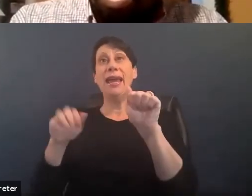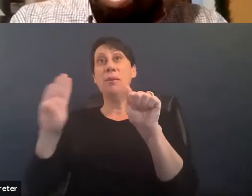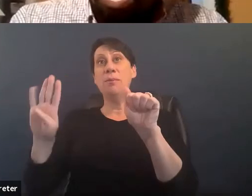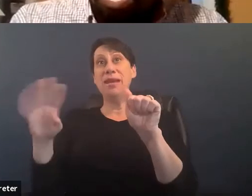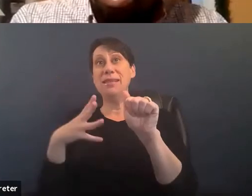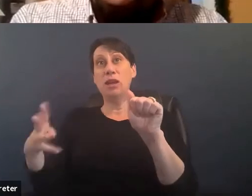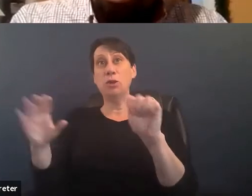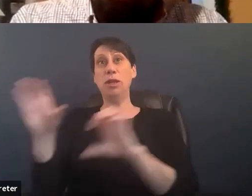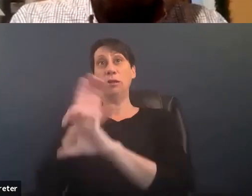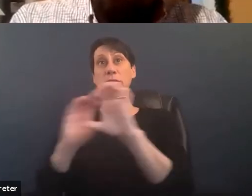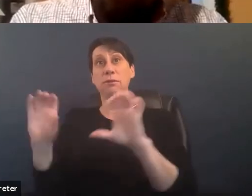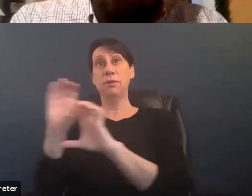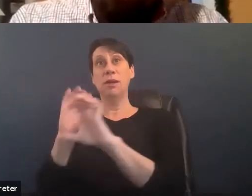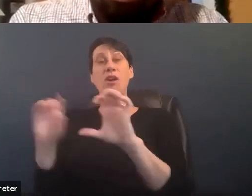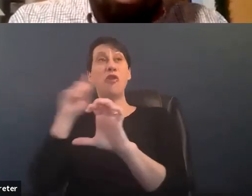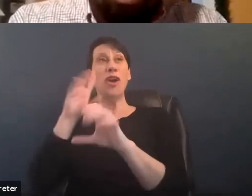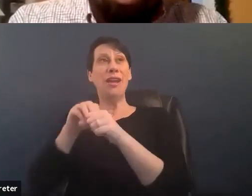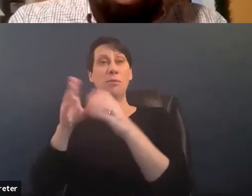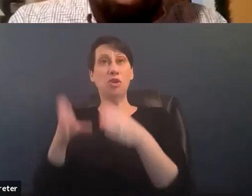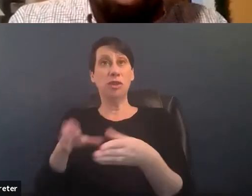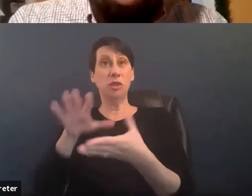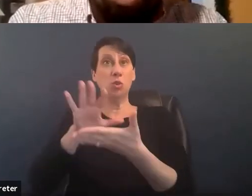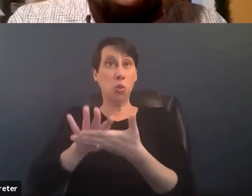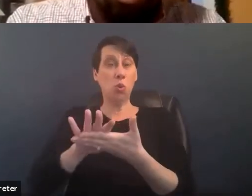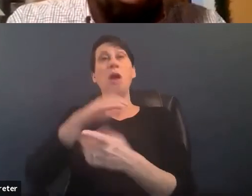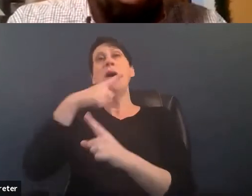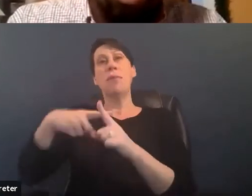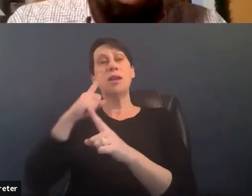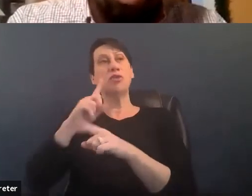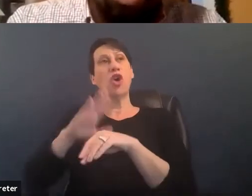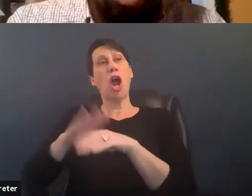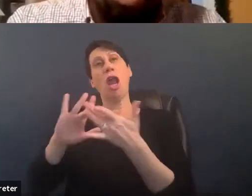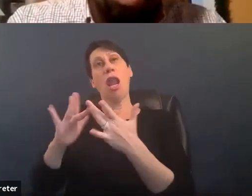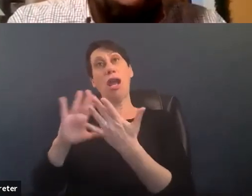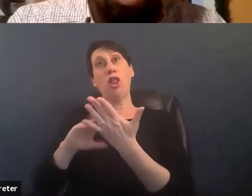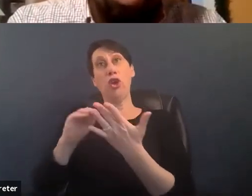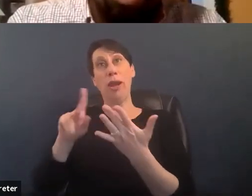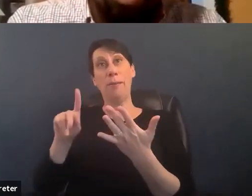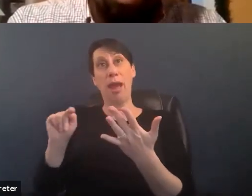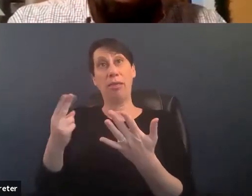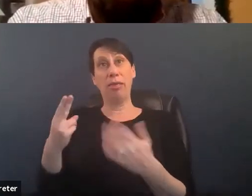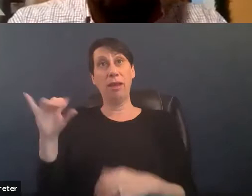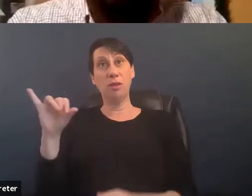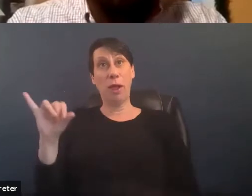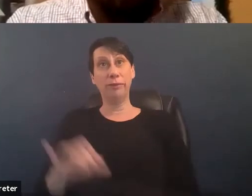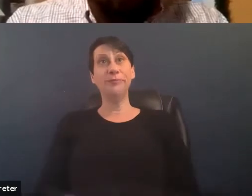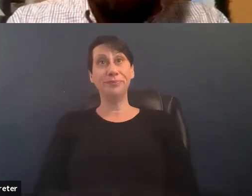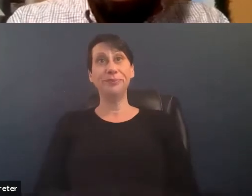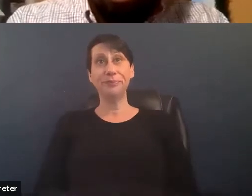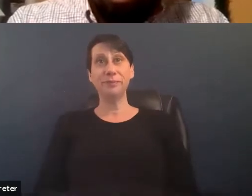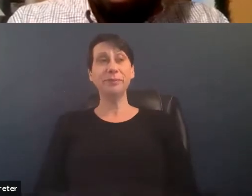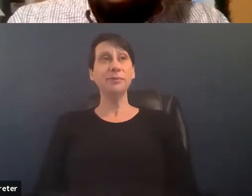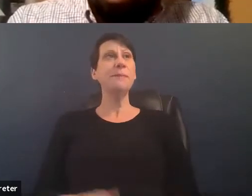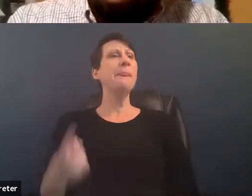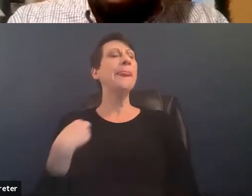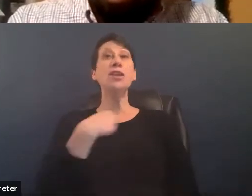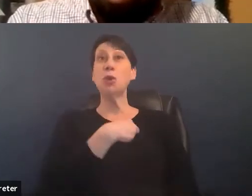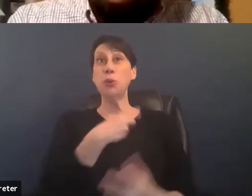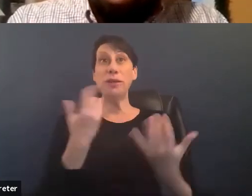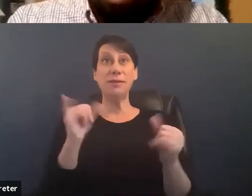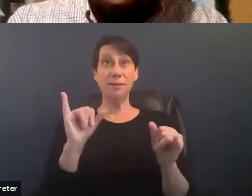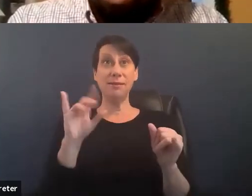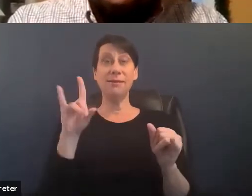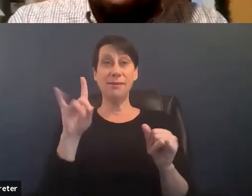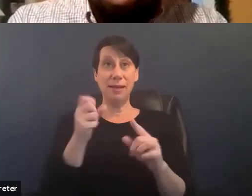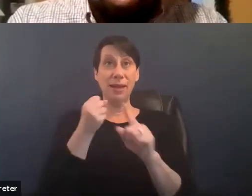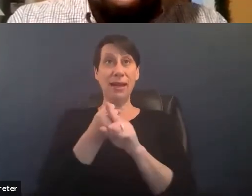in-person school, and then also for the online learning path as well. So we were still able to hit all of